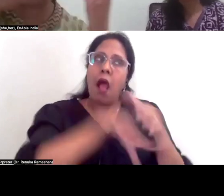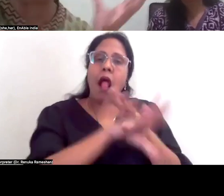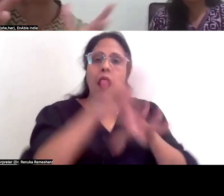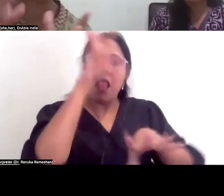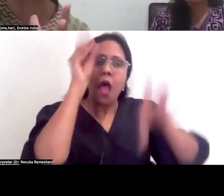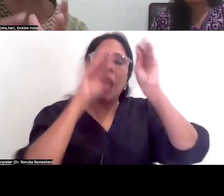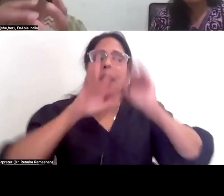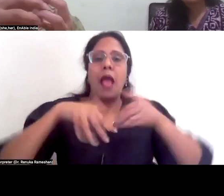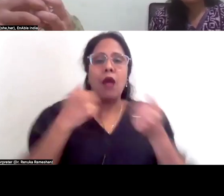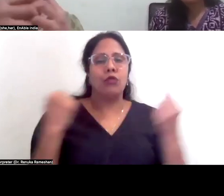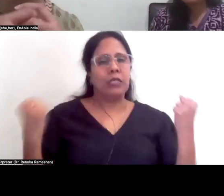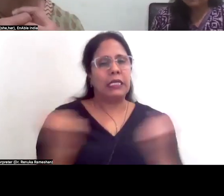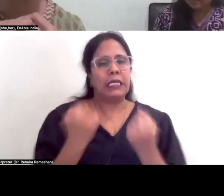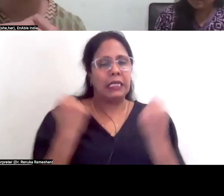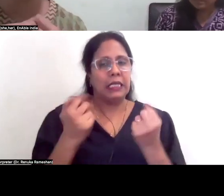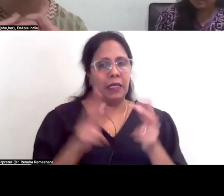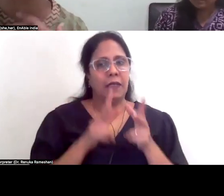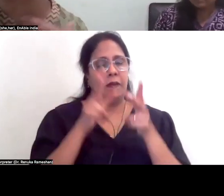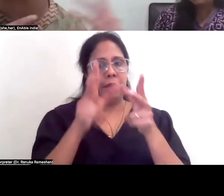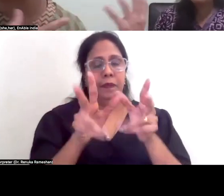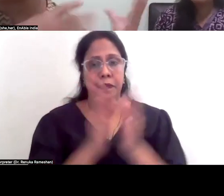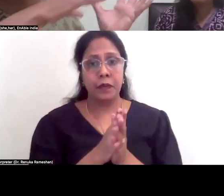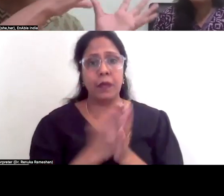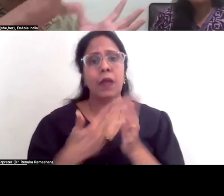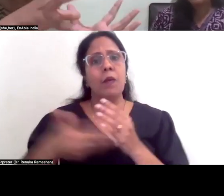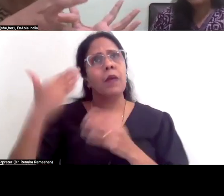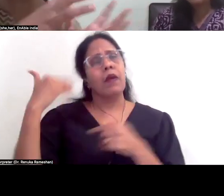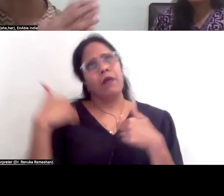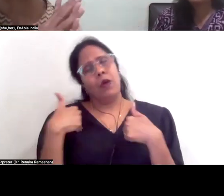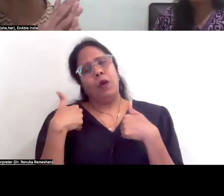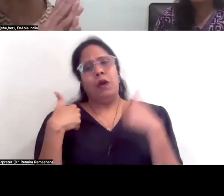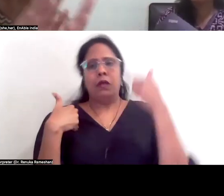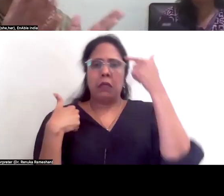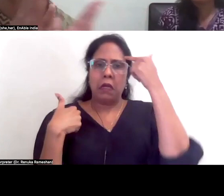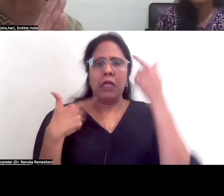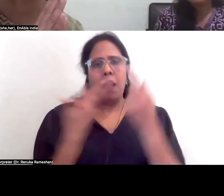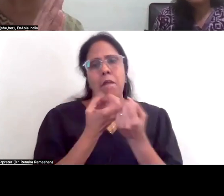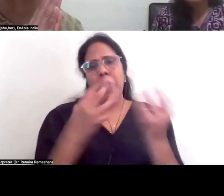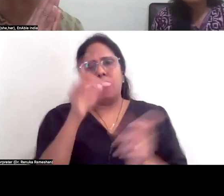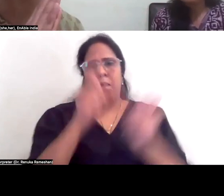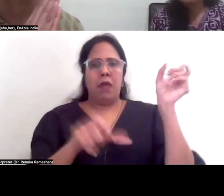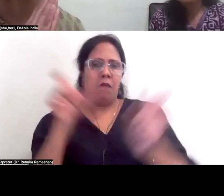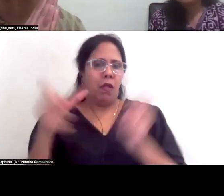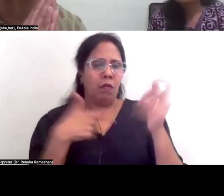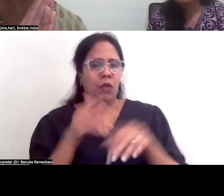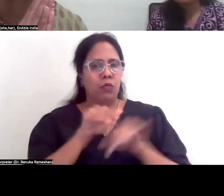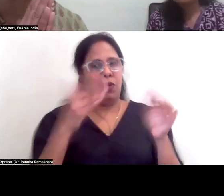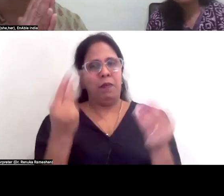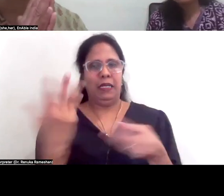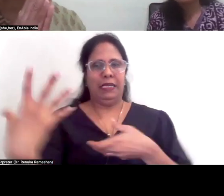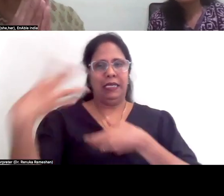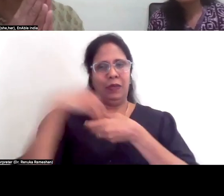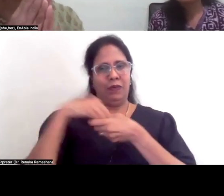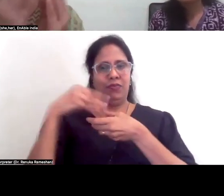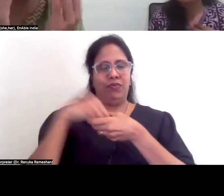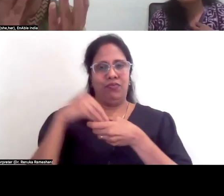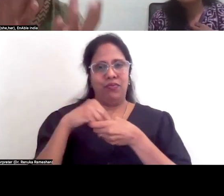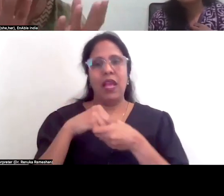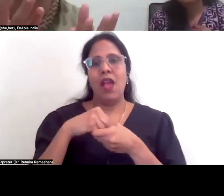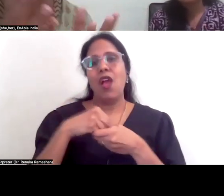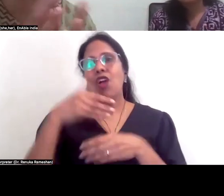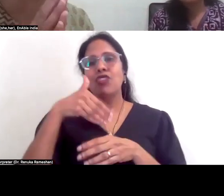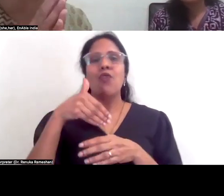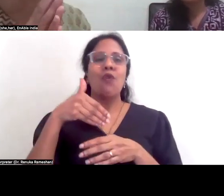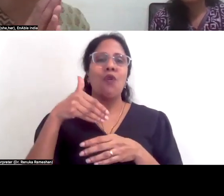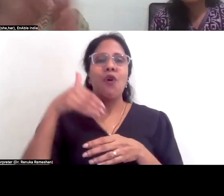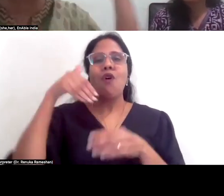not everything about Harvard, but I was saying, I called many people and said, listen, be part of my content team. And I said that I